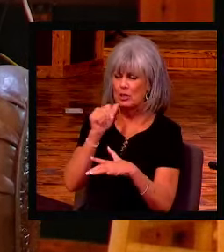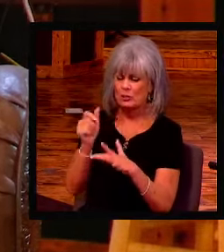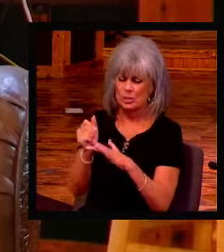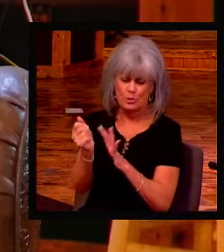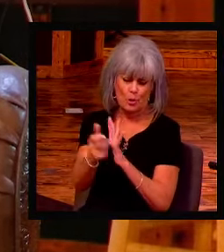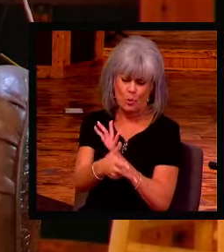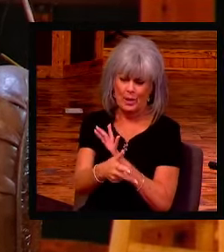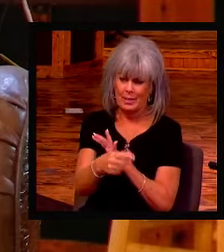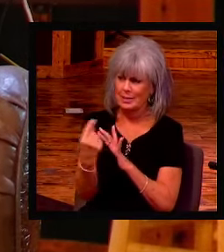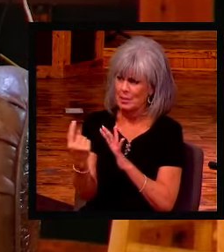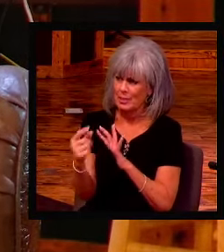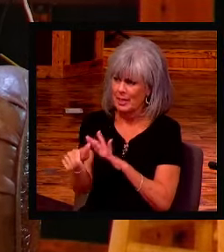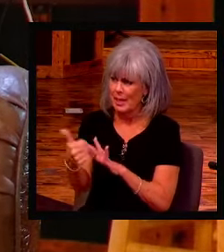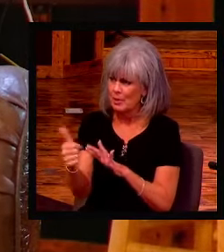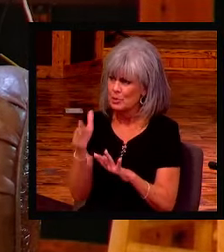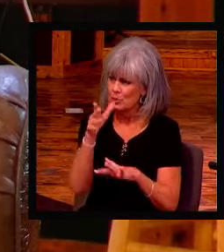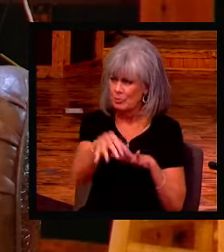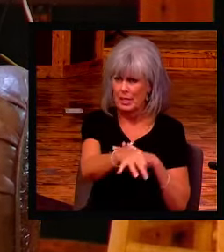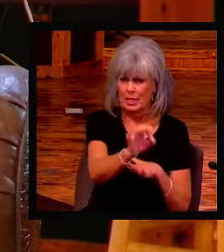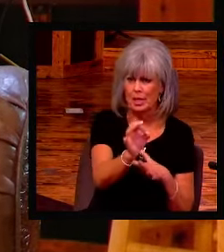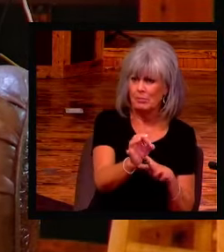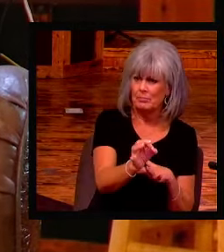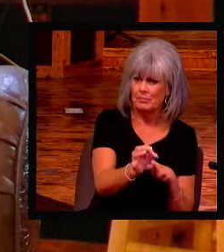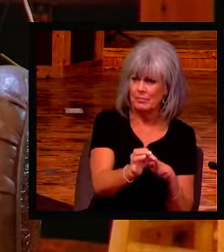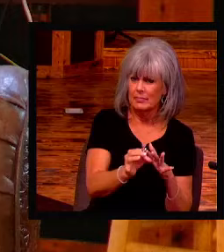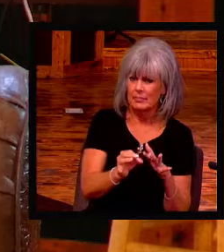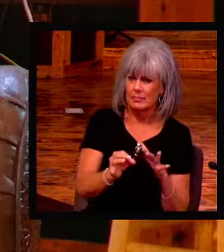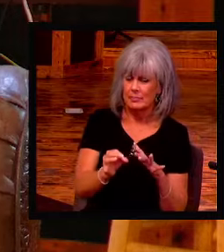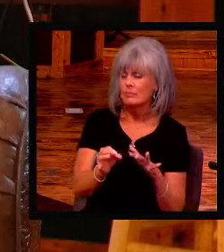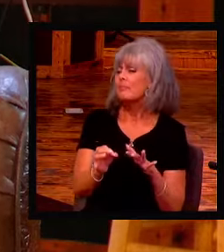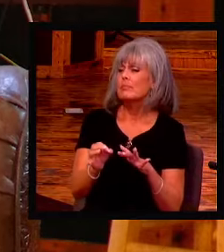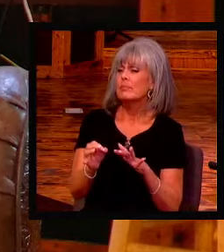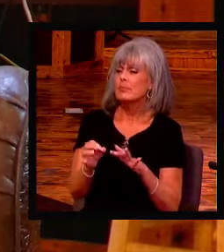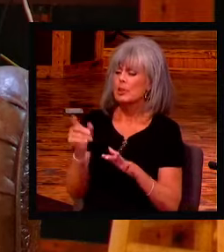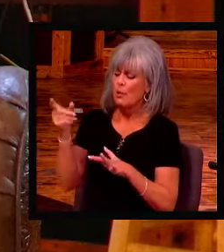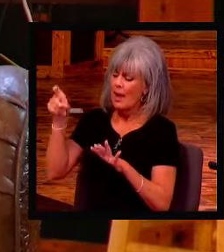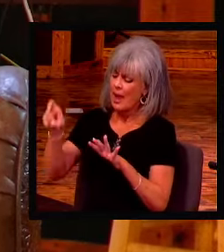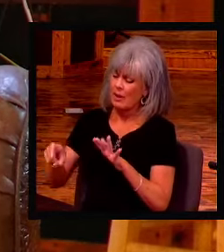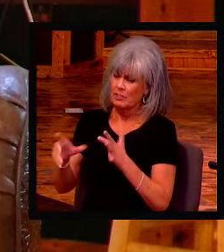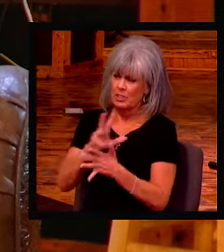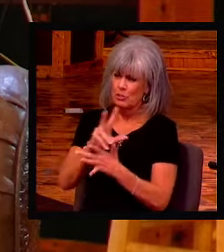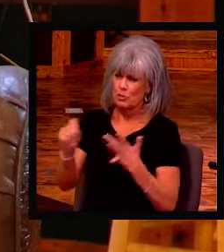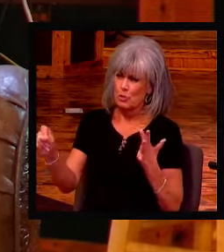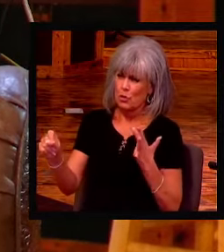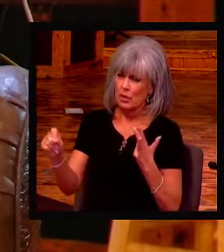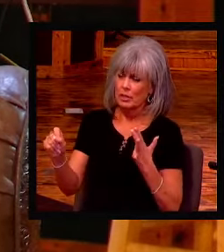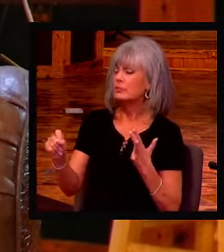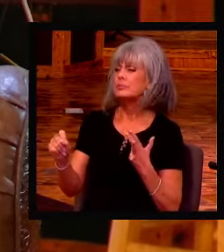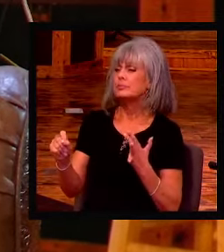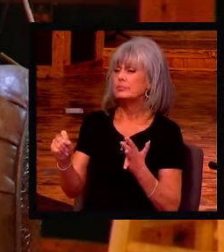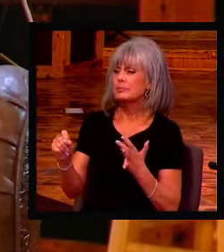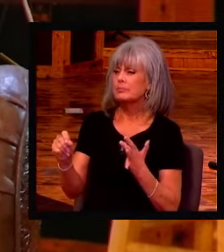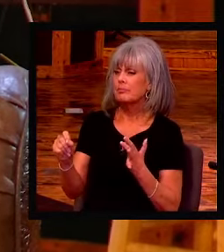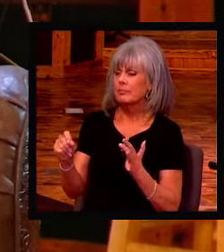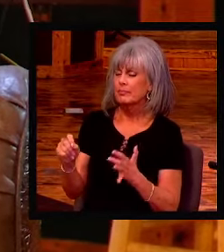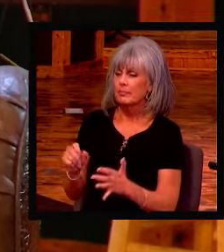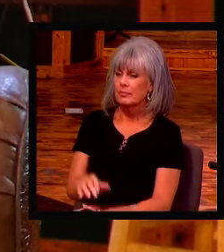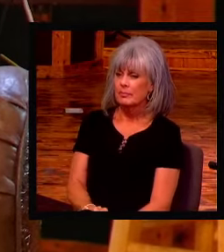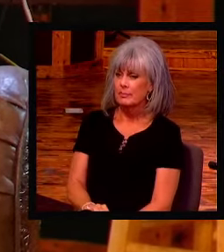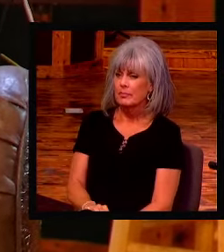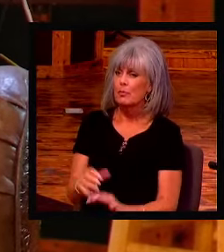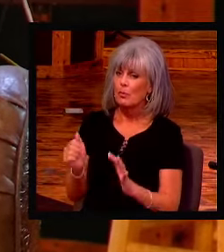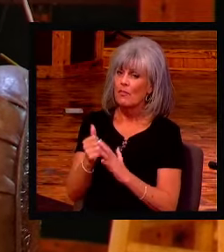because somebody else is gonna pick it up if they dig through the trash. So you have to destroy it, and the only way to do that is with